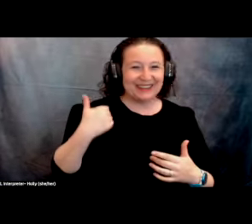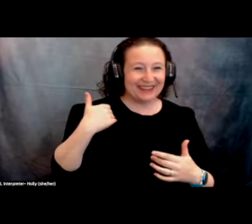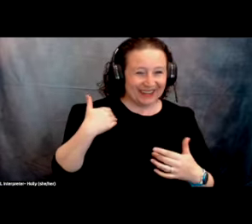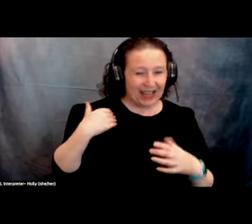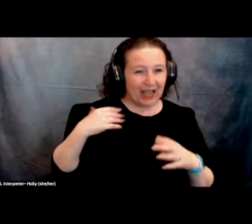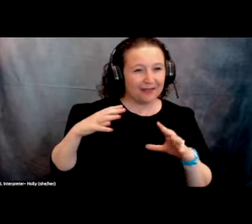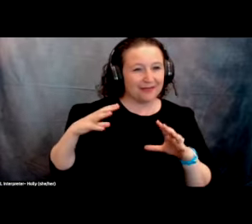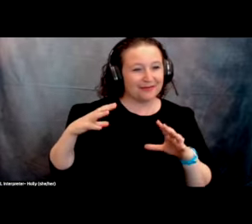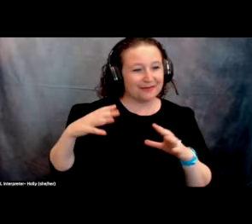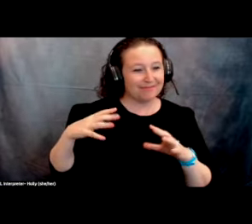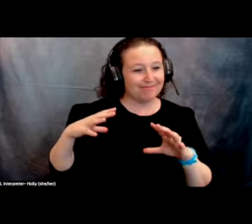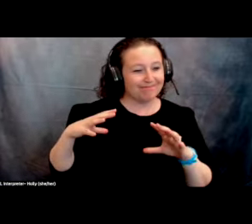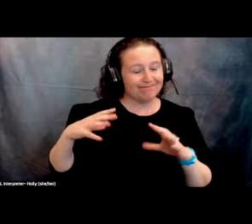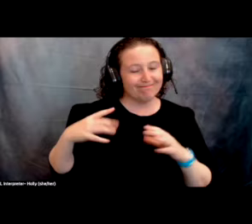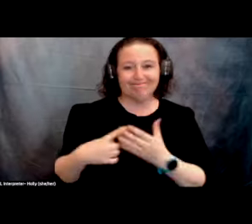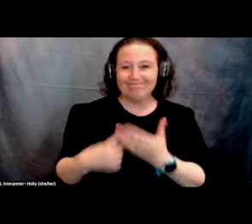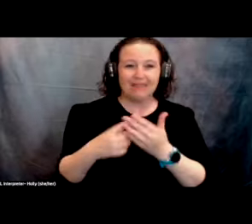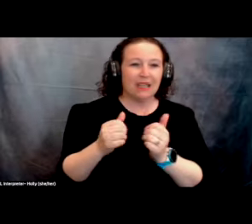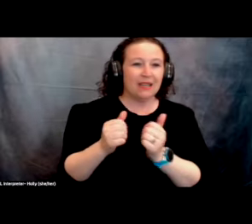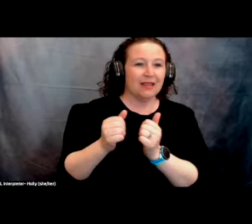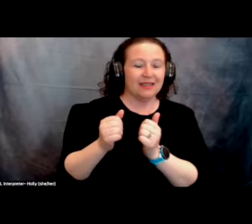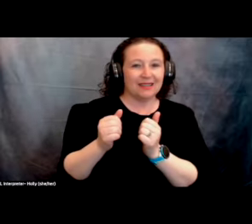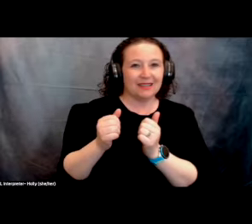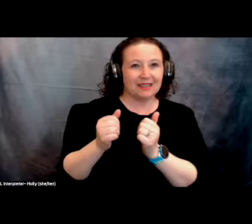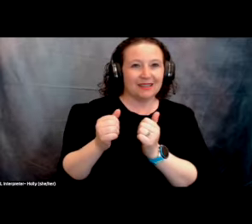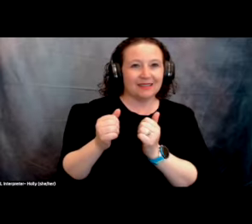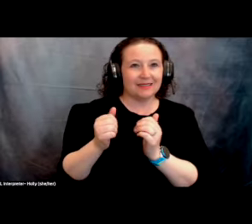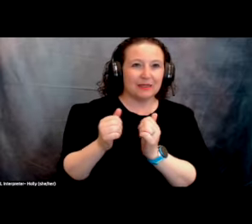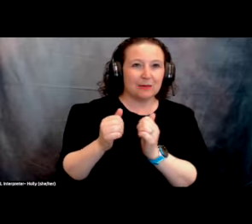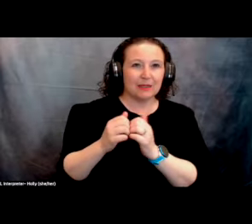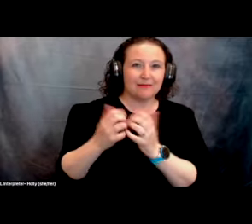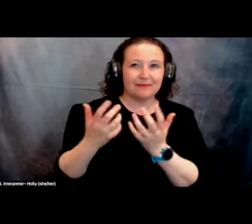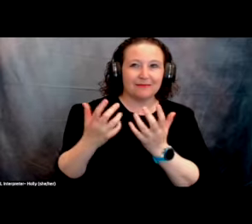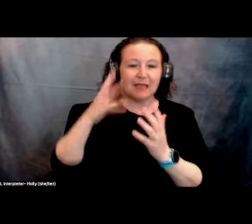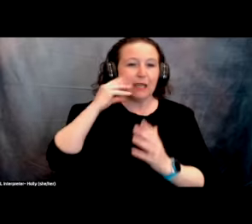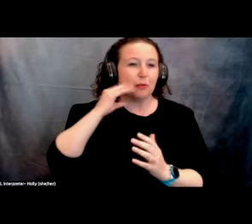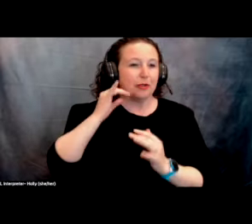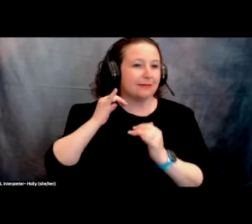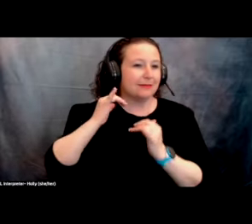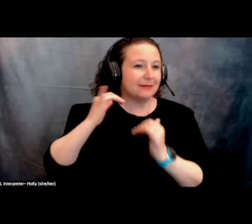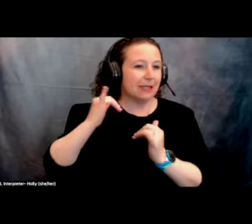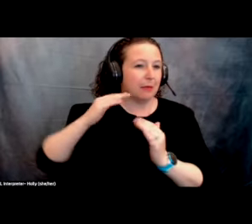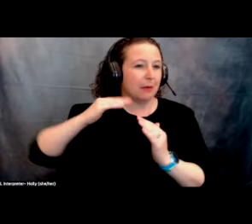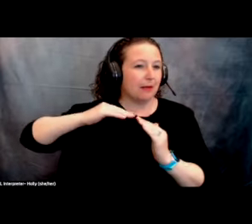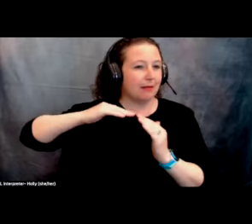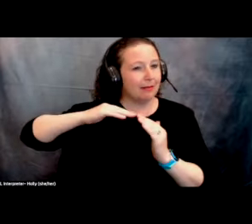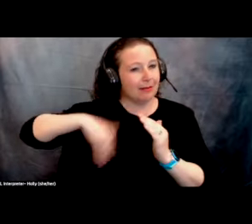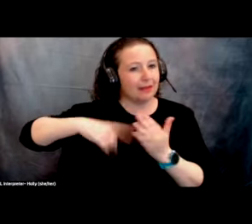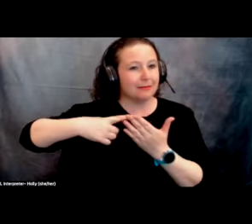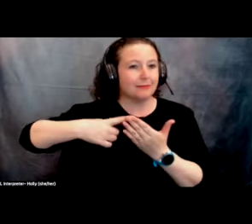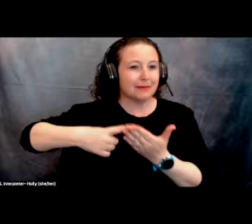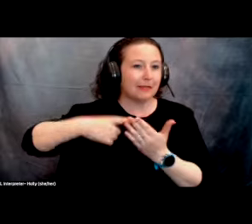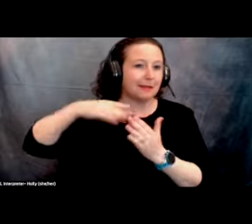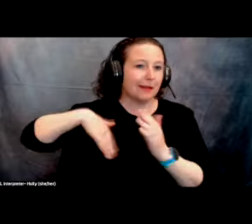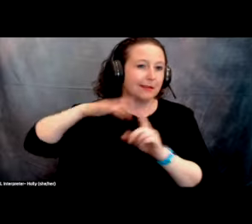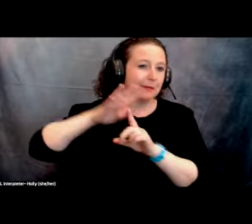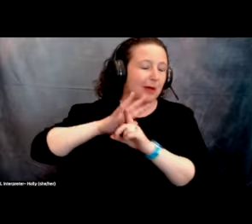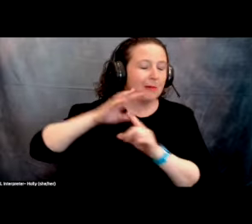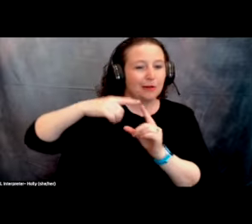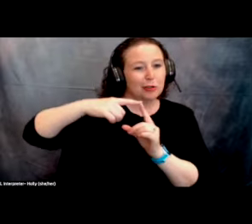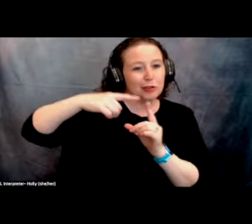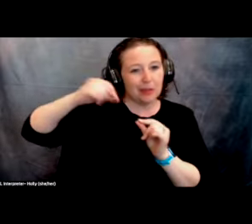less talked about Japanese American backgrounds get to tell their stories. If you're interested in learning more about